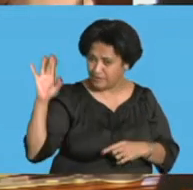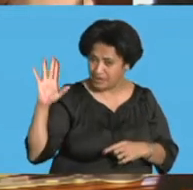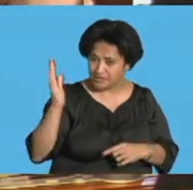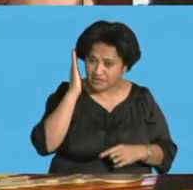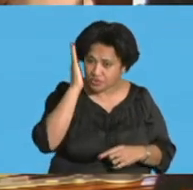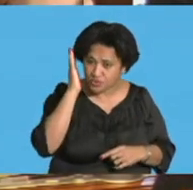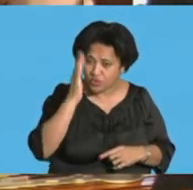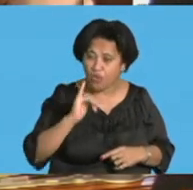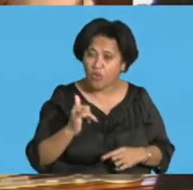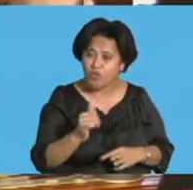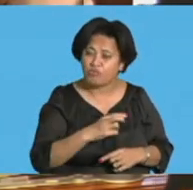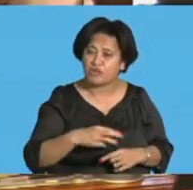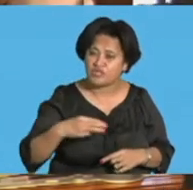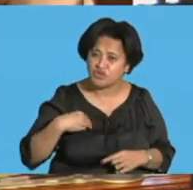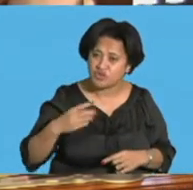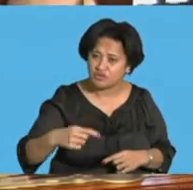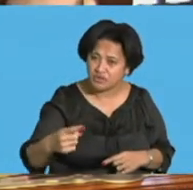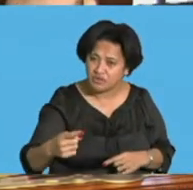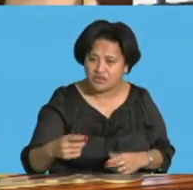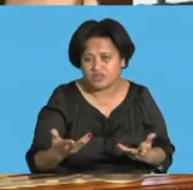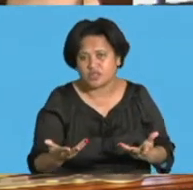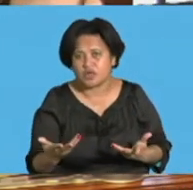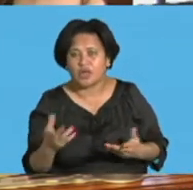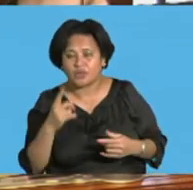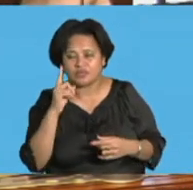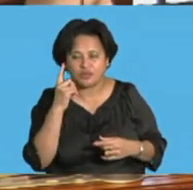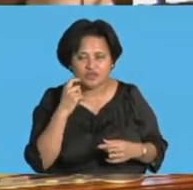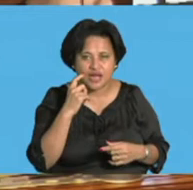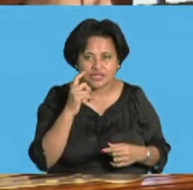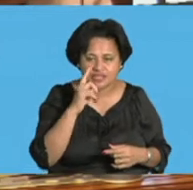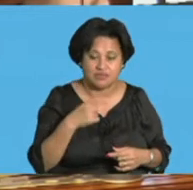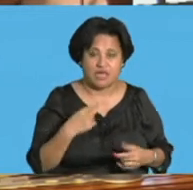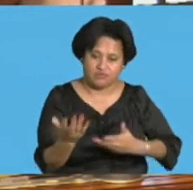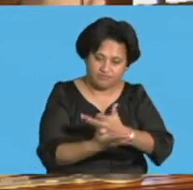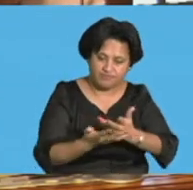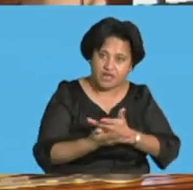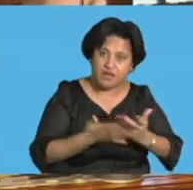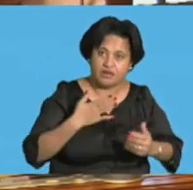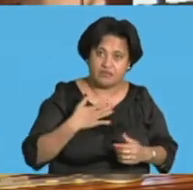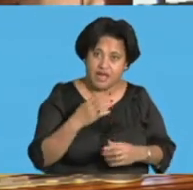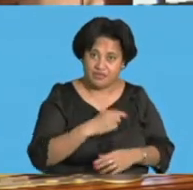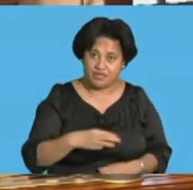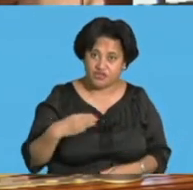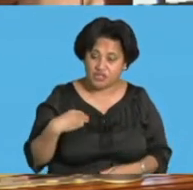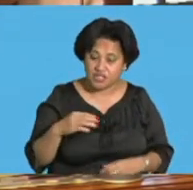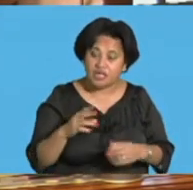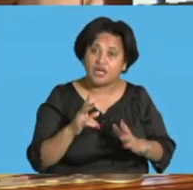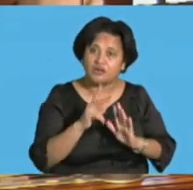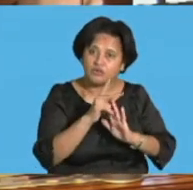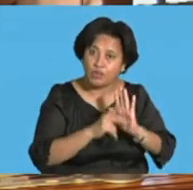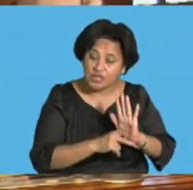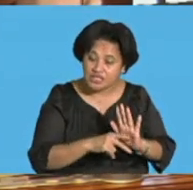this to continue, but through an approval process? I will be discussing with my ministry this new policy to ensure that funding is